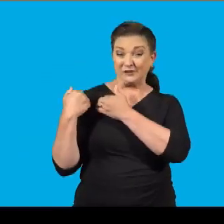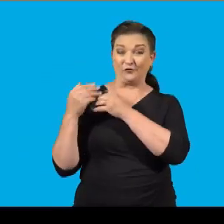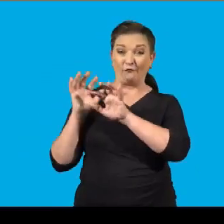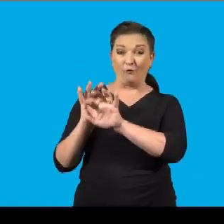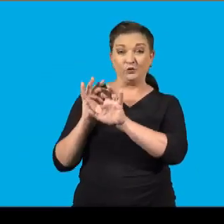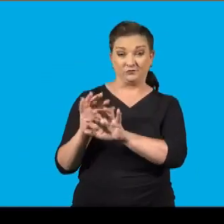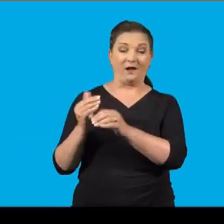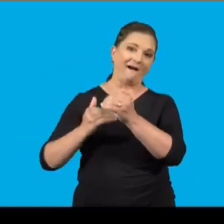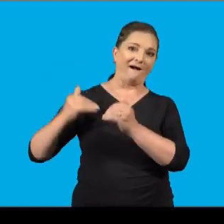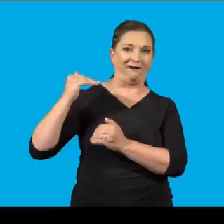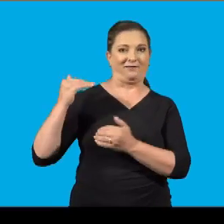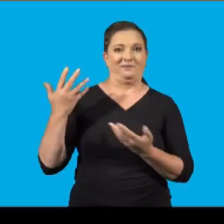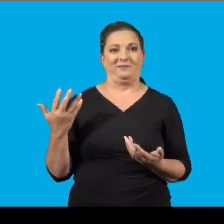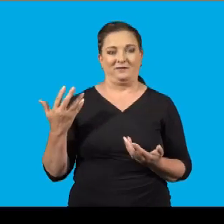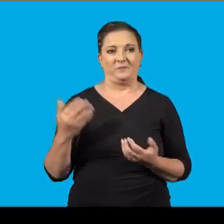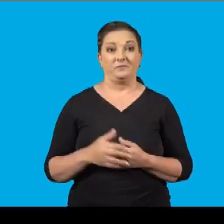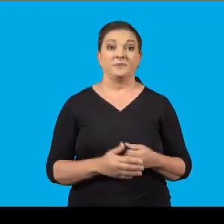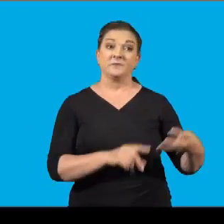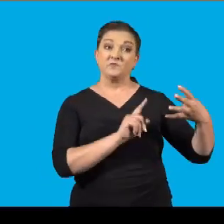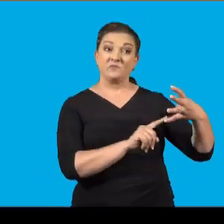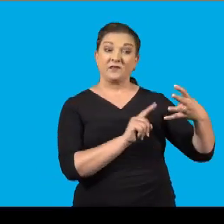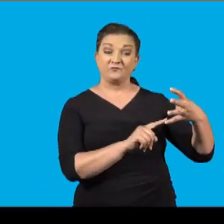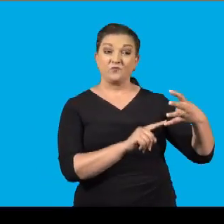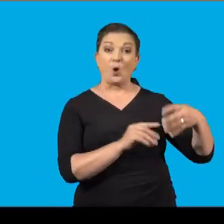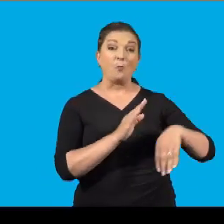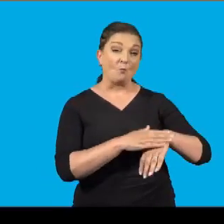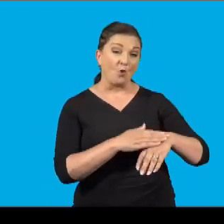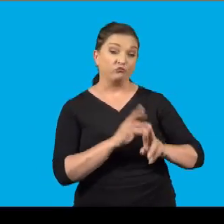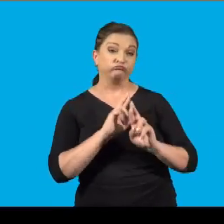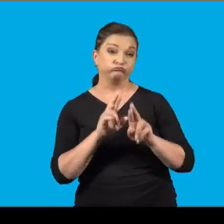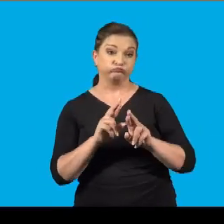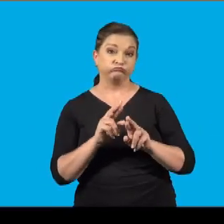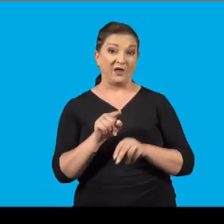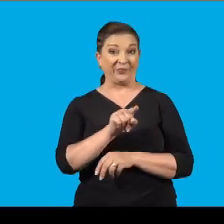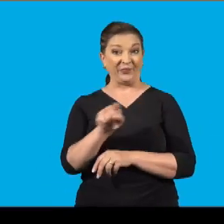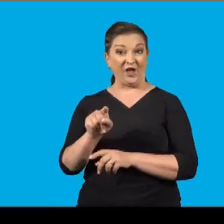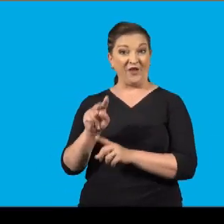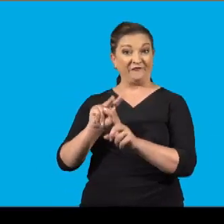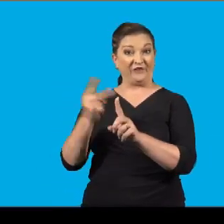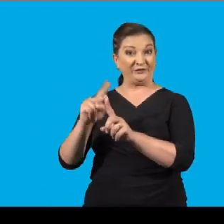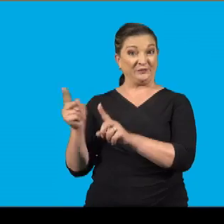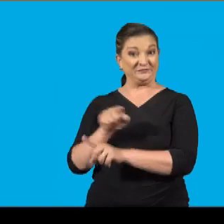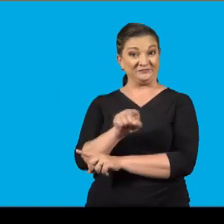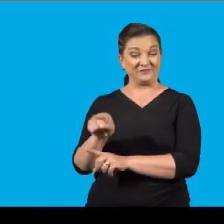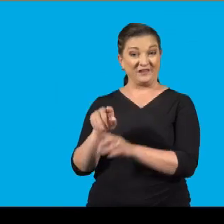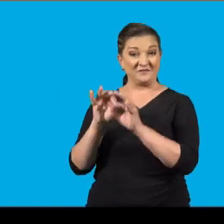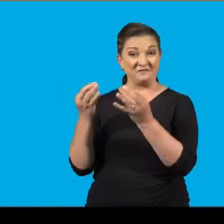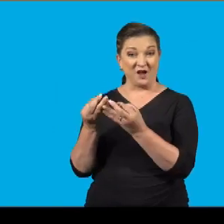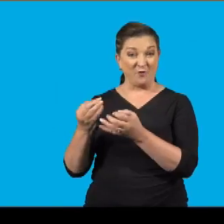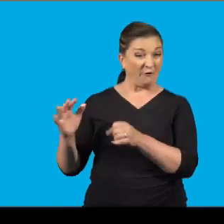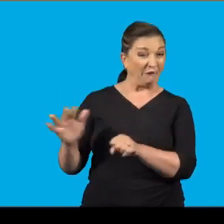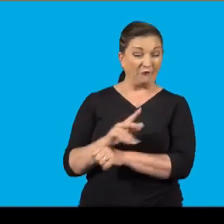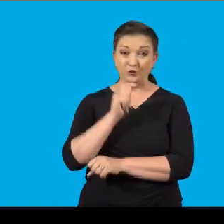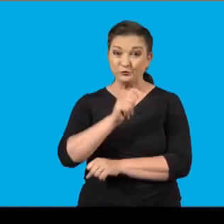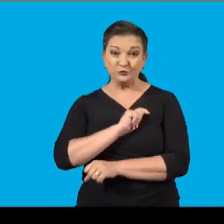security forces. Another possible response here is that families of victims did not always get